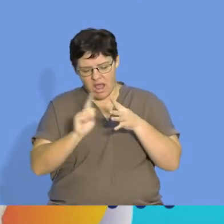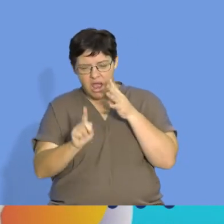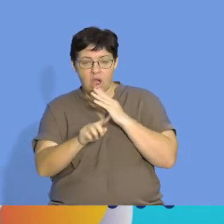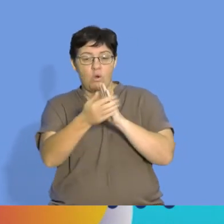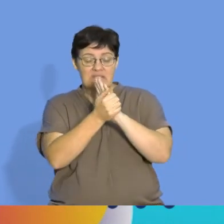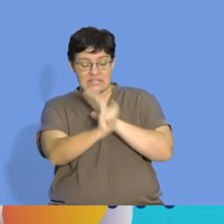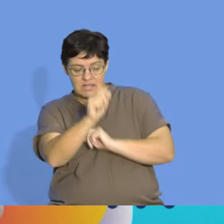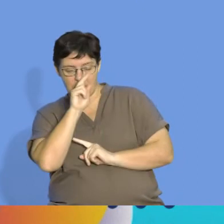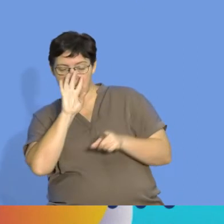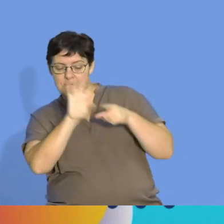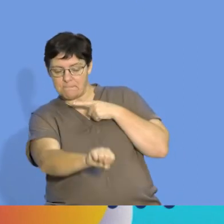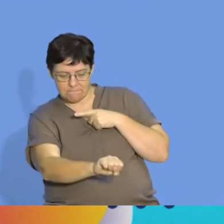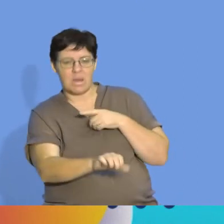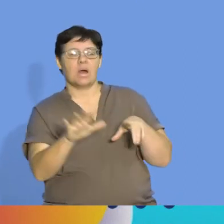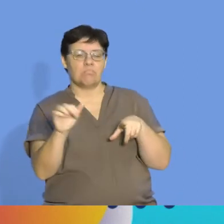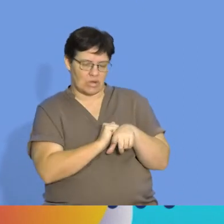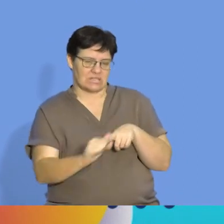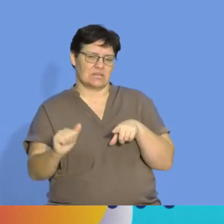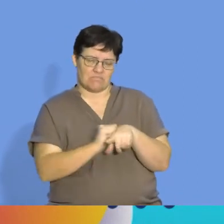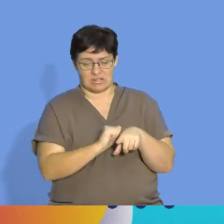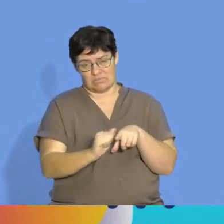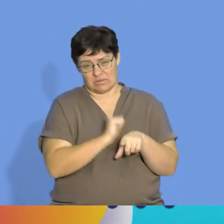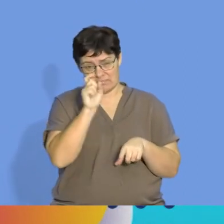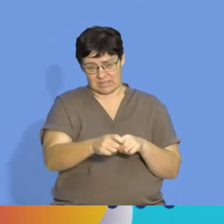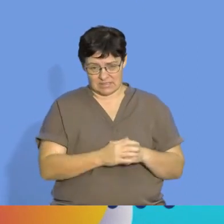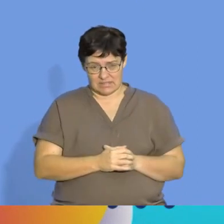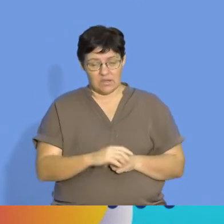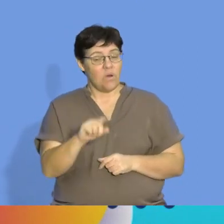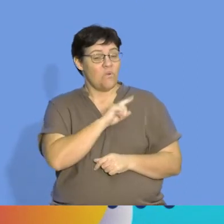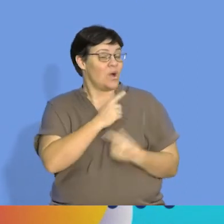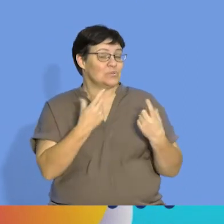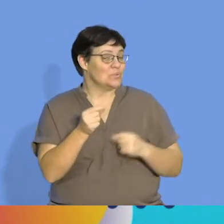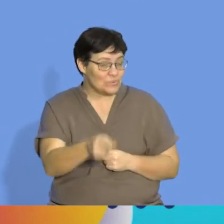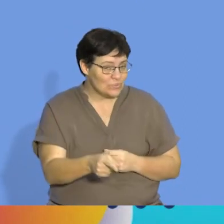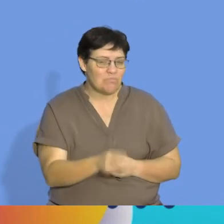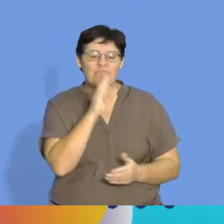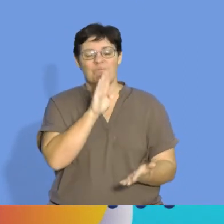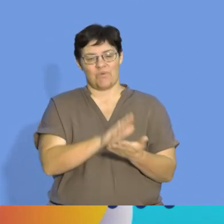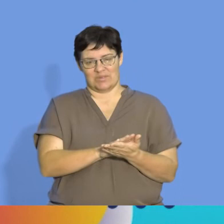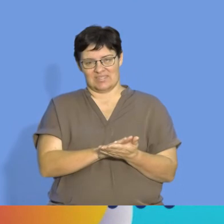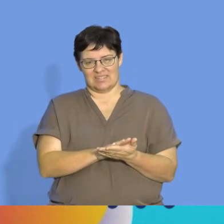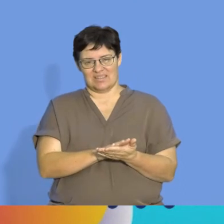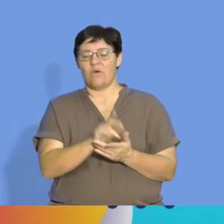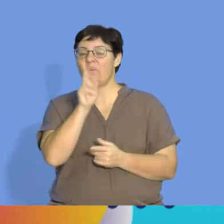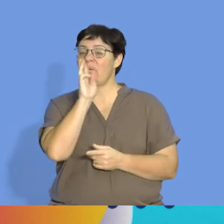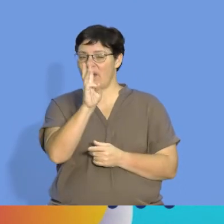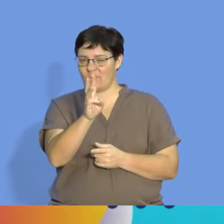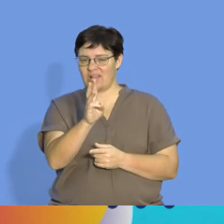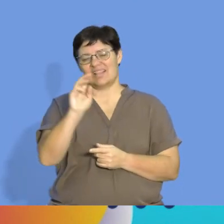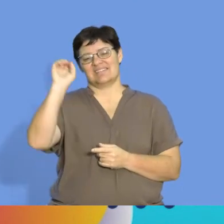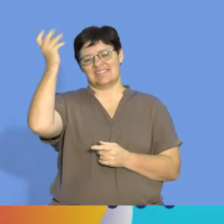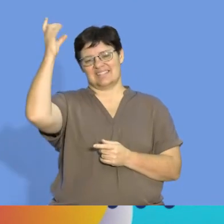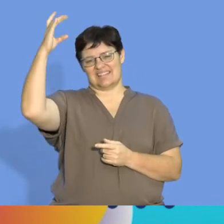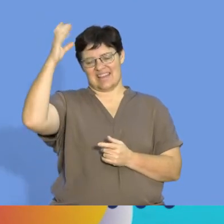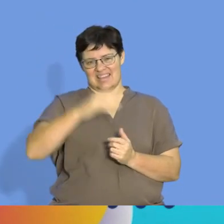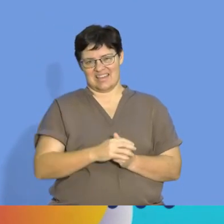hands on to improve this skill of yours, and practice, practice, practice. Because if you do that, I promise